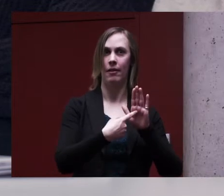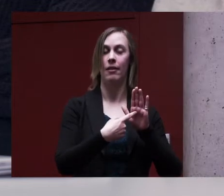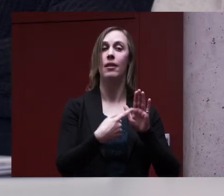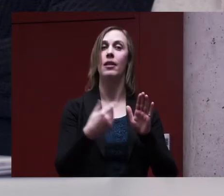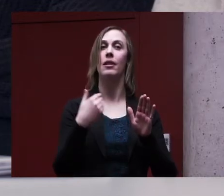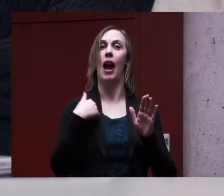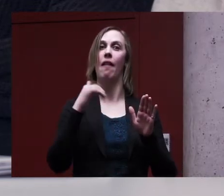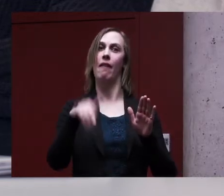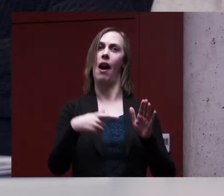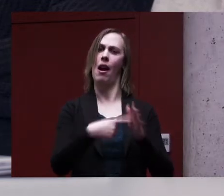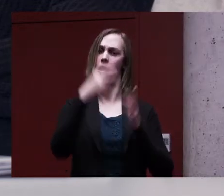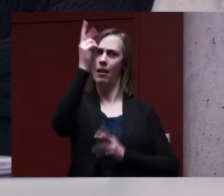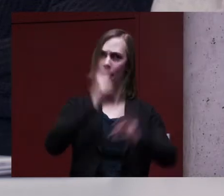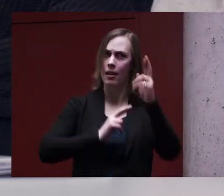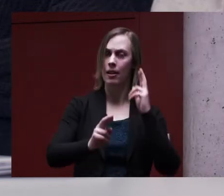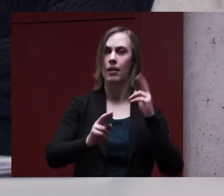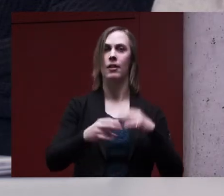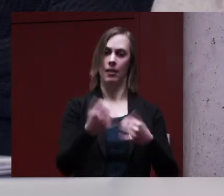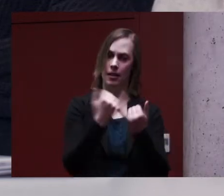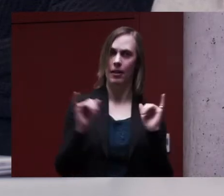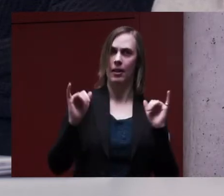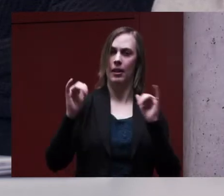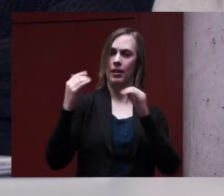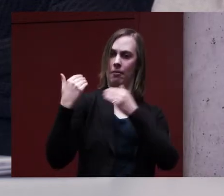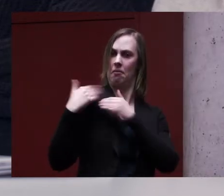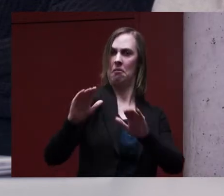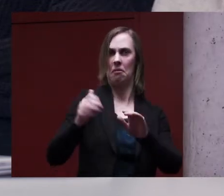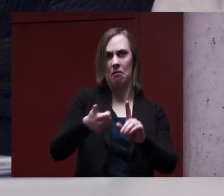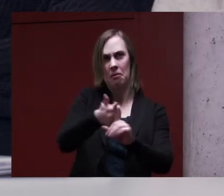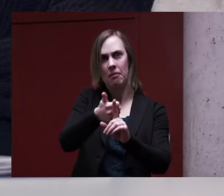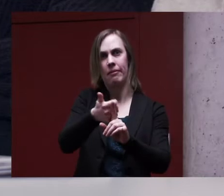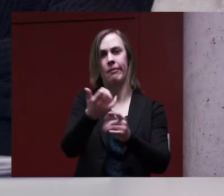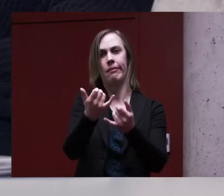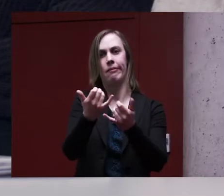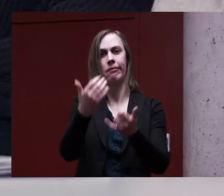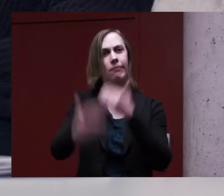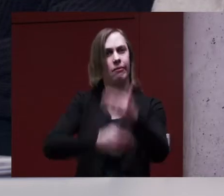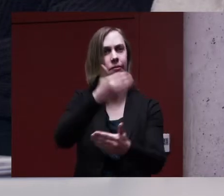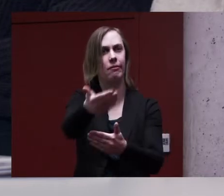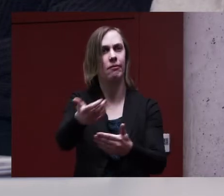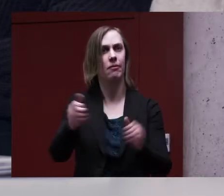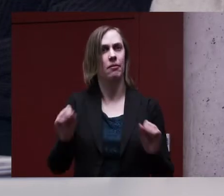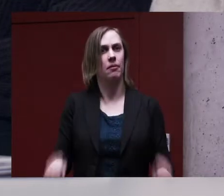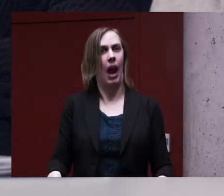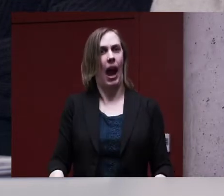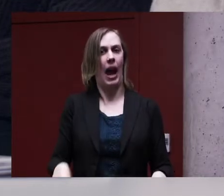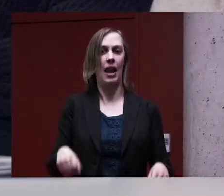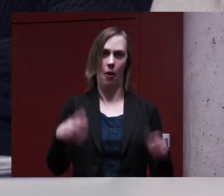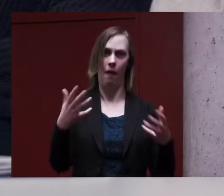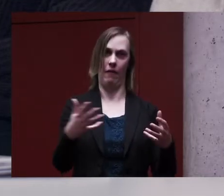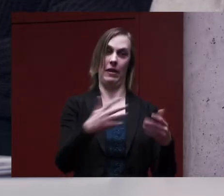dignity, individual autonomy, and independence for the of persons with disabilities and their full and effective participation